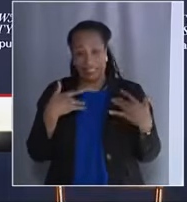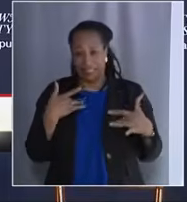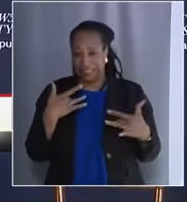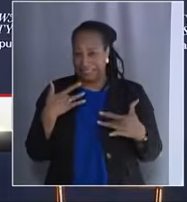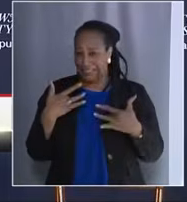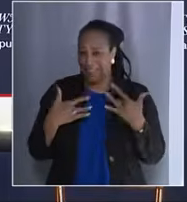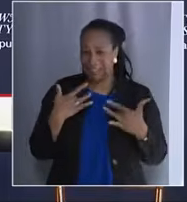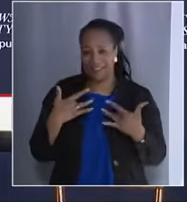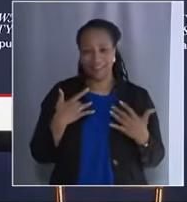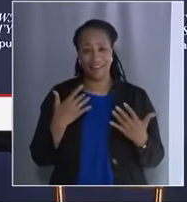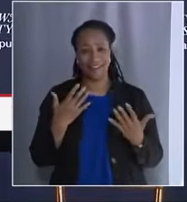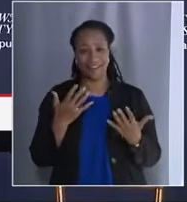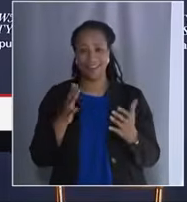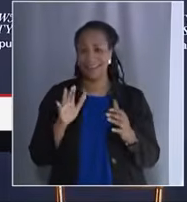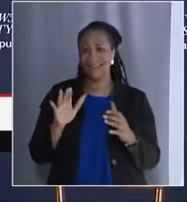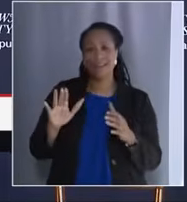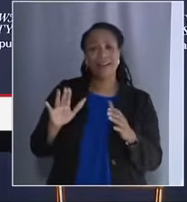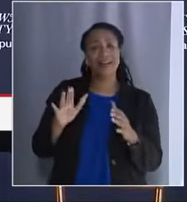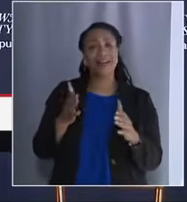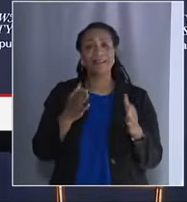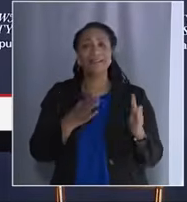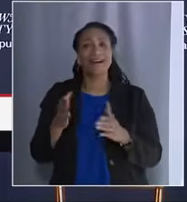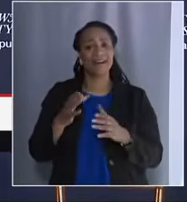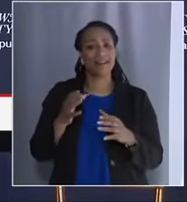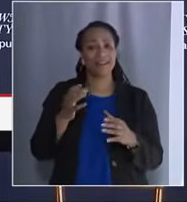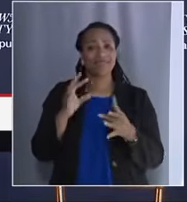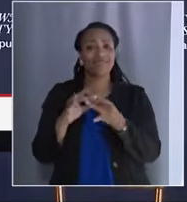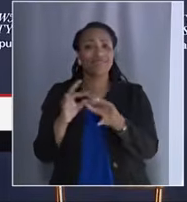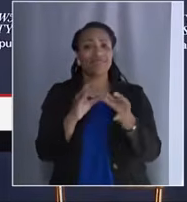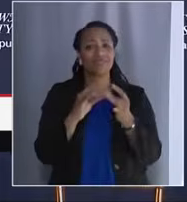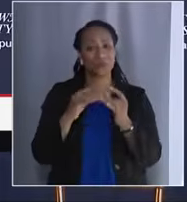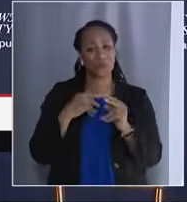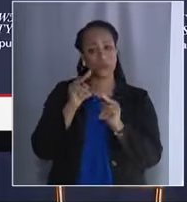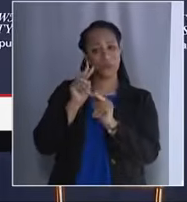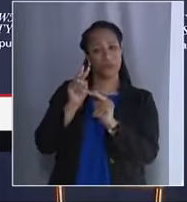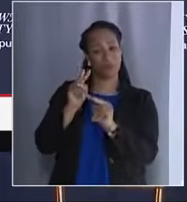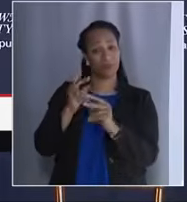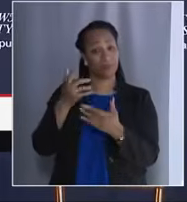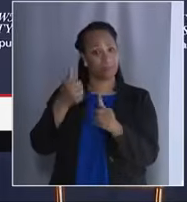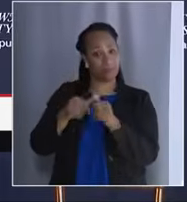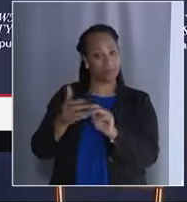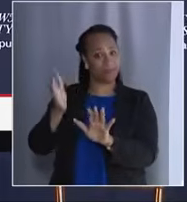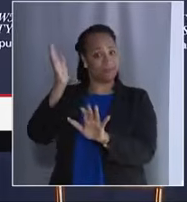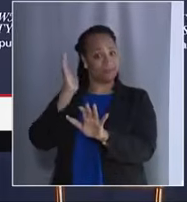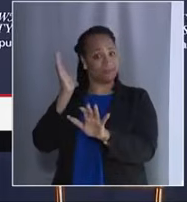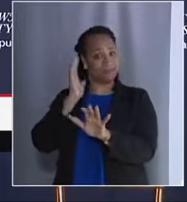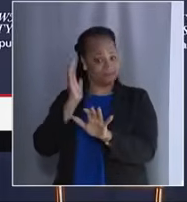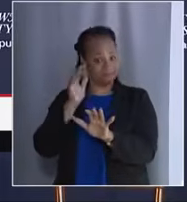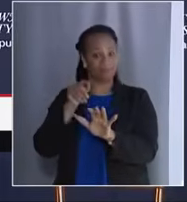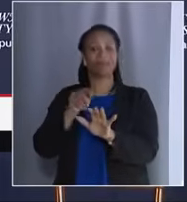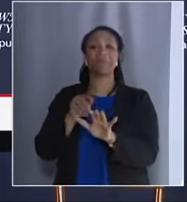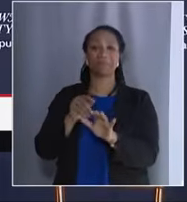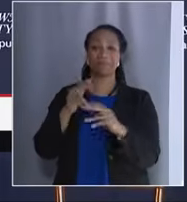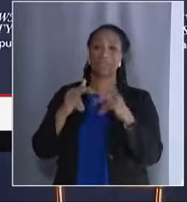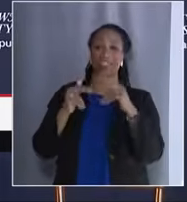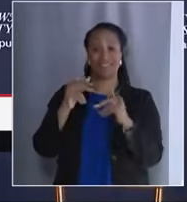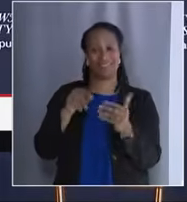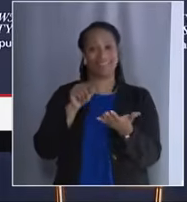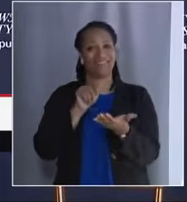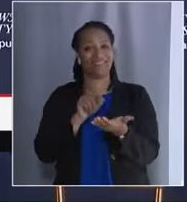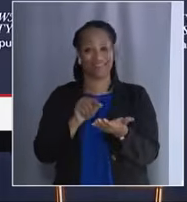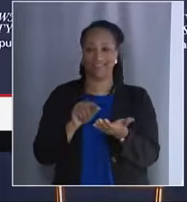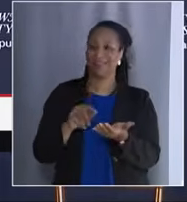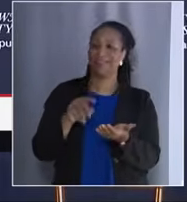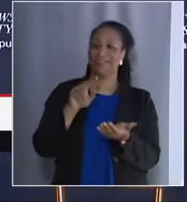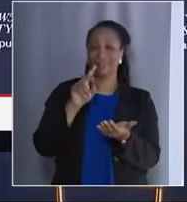look, as you heard. So we've affectionately all called this the Darth Vader building. And I think we understand why. It looks a little bit like a dark,